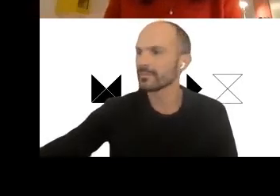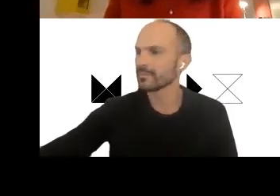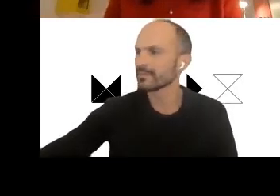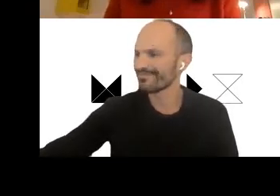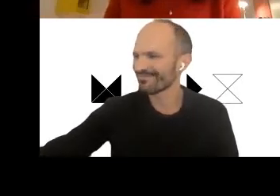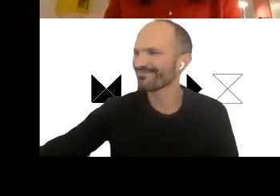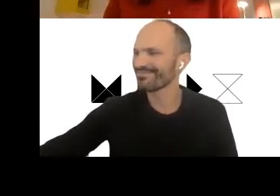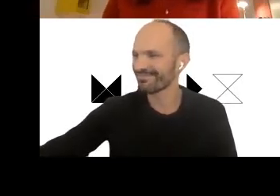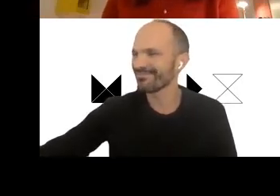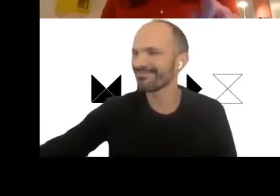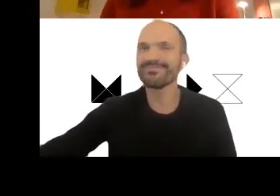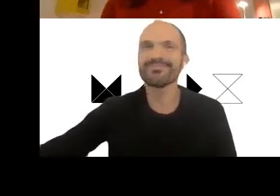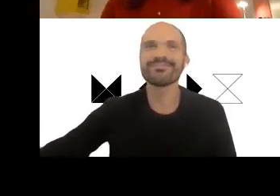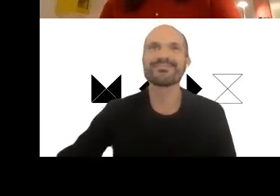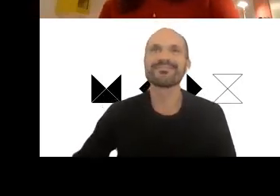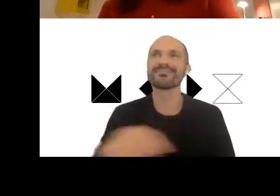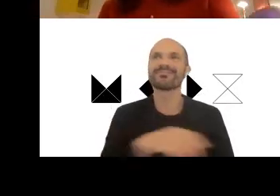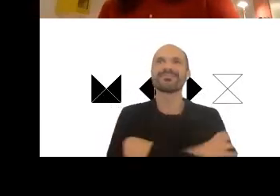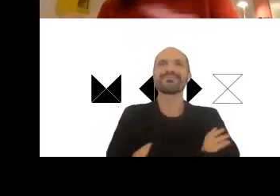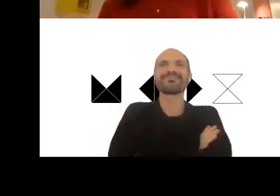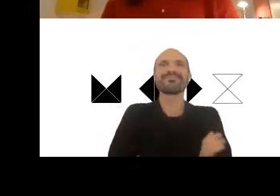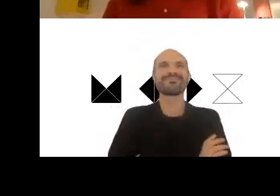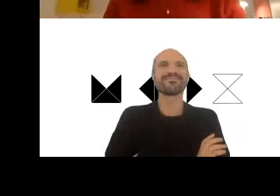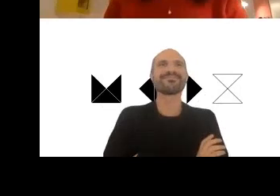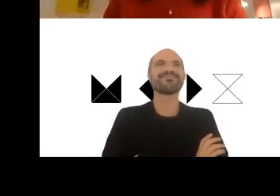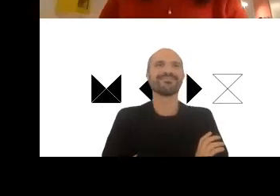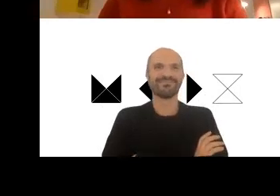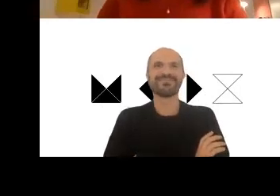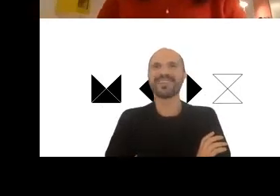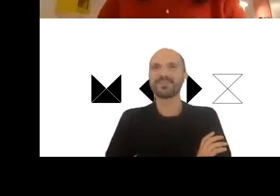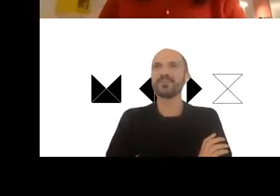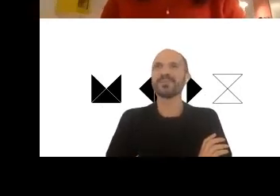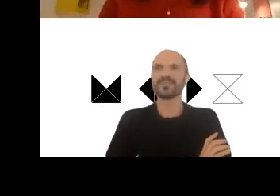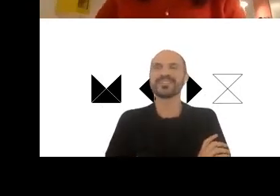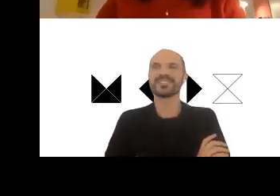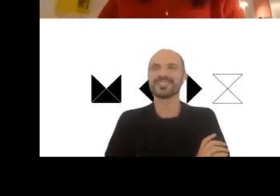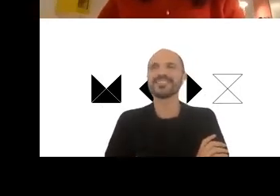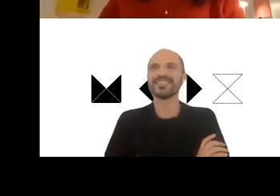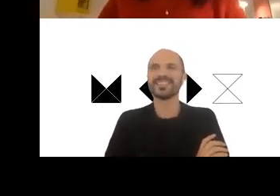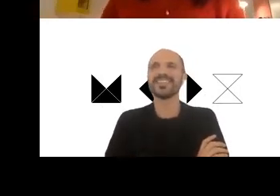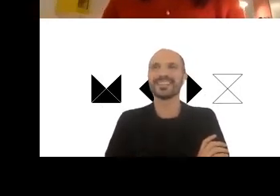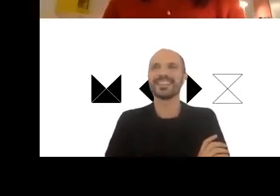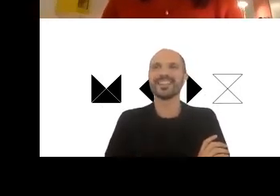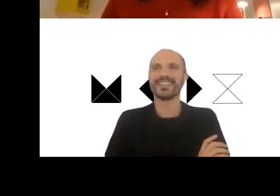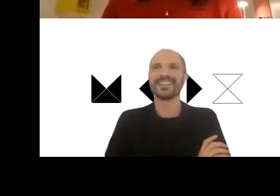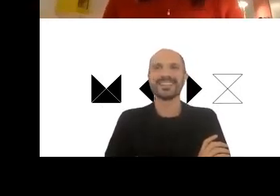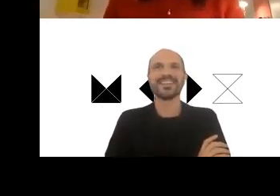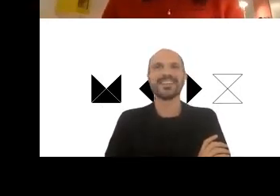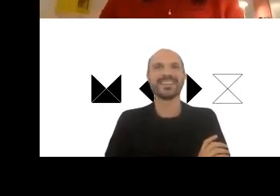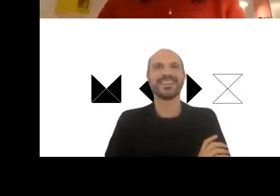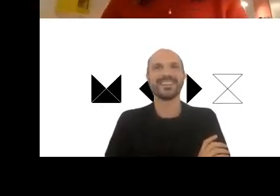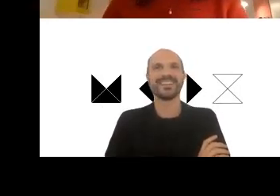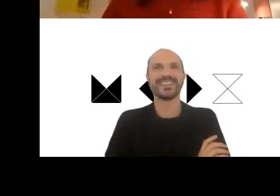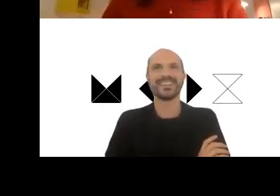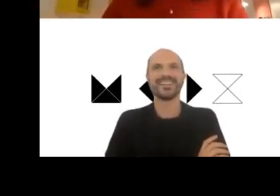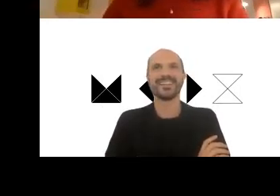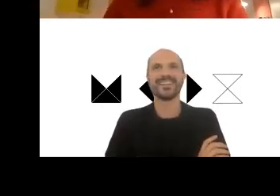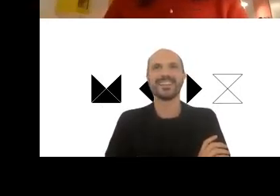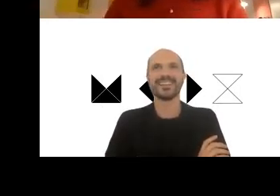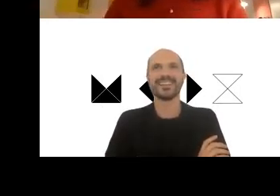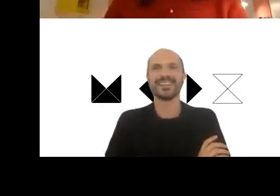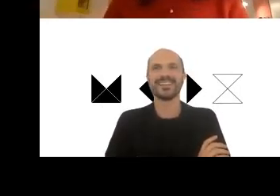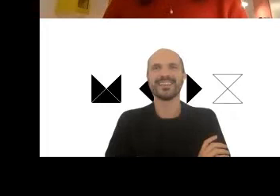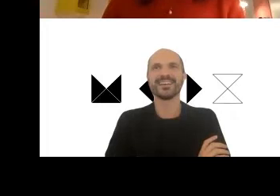from the inside, and I love the stairs. Mm-hmm. It's actually because we're here in Stockholm,